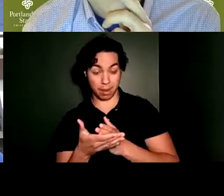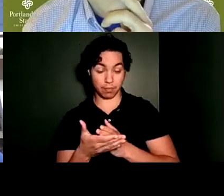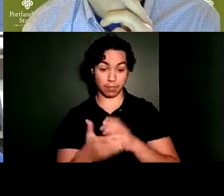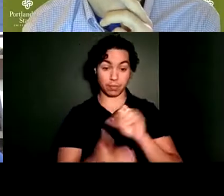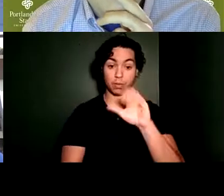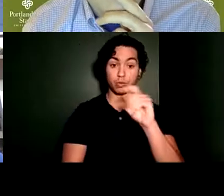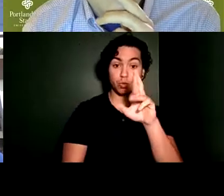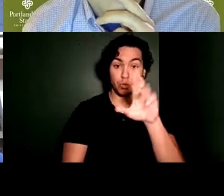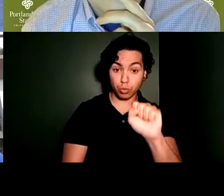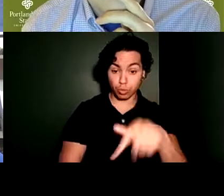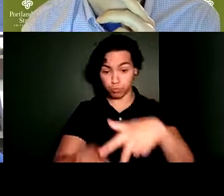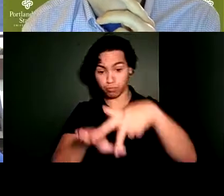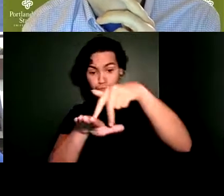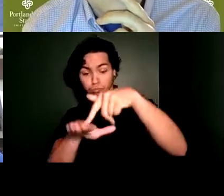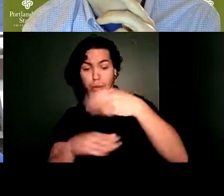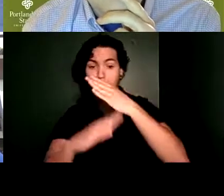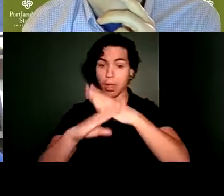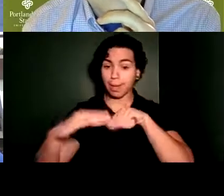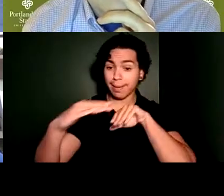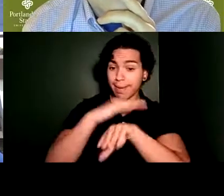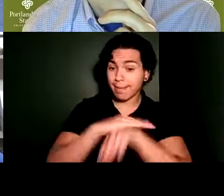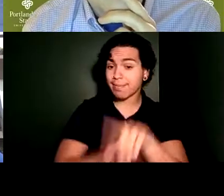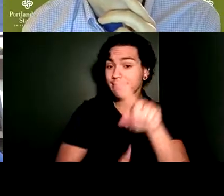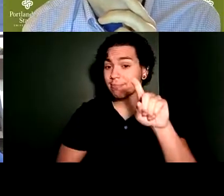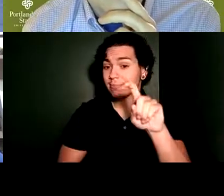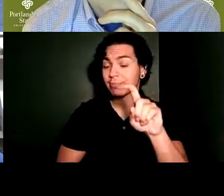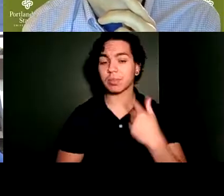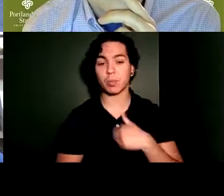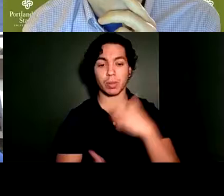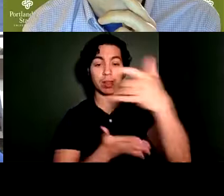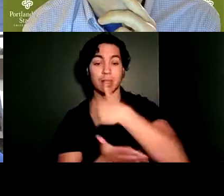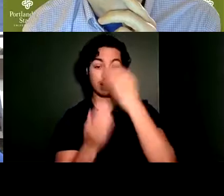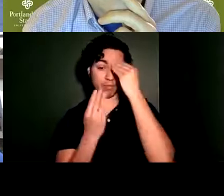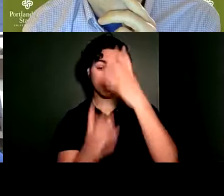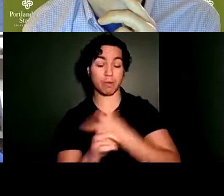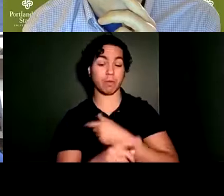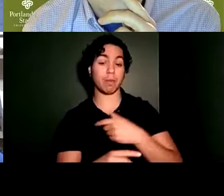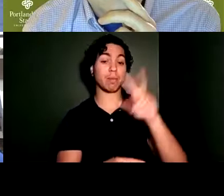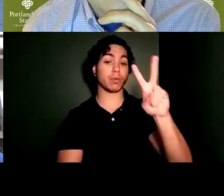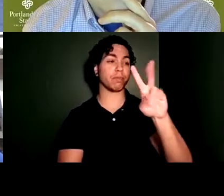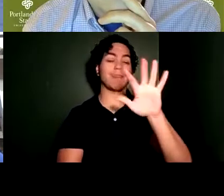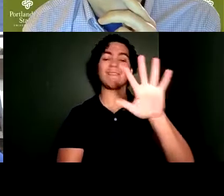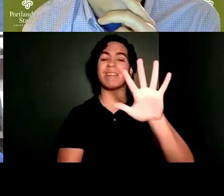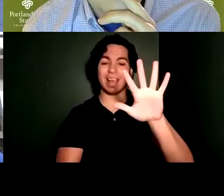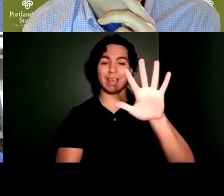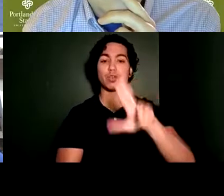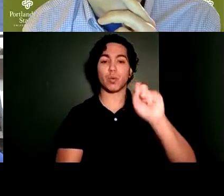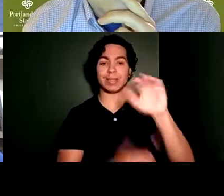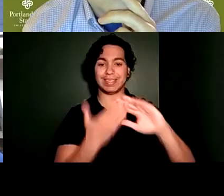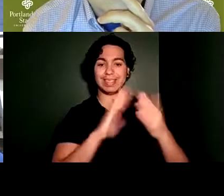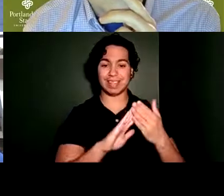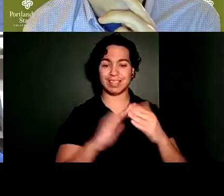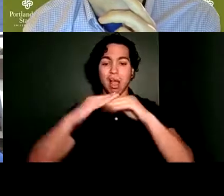blocking access? We collected data from over about 5 US cities and found that under 2% of scooters were actually blocking pedestrian